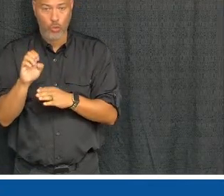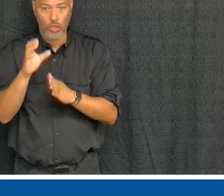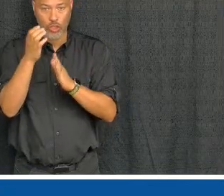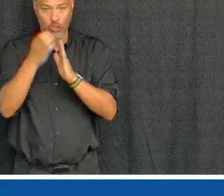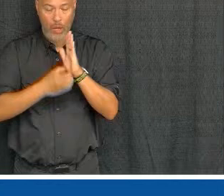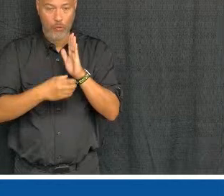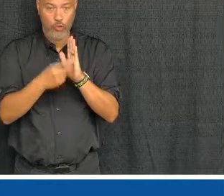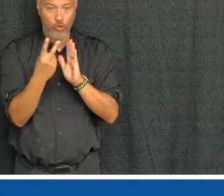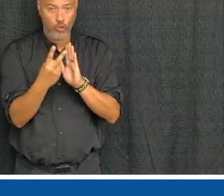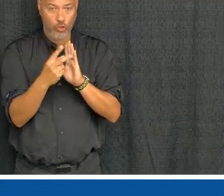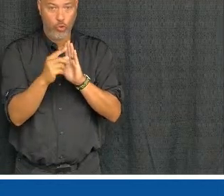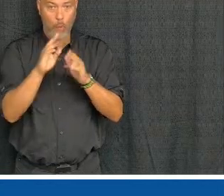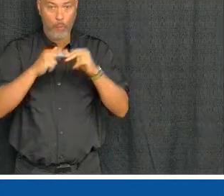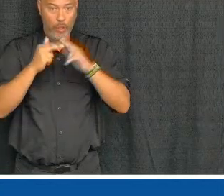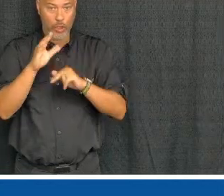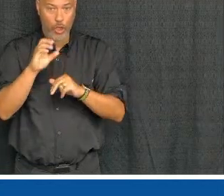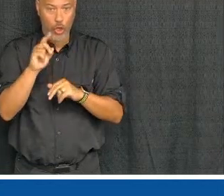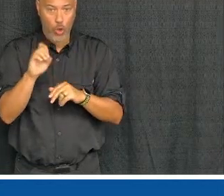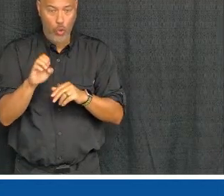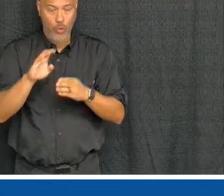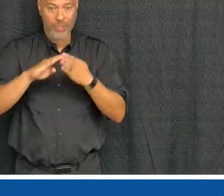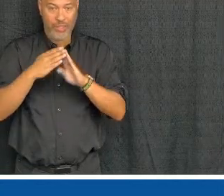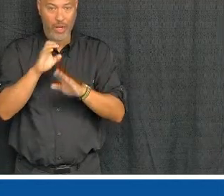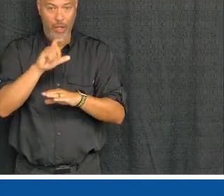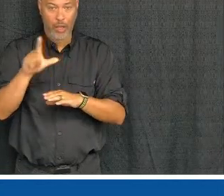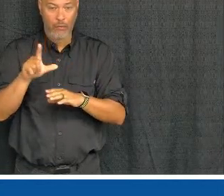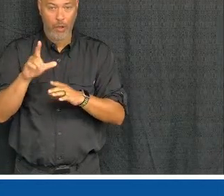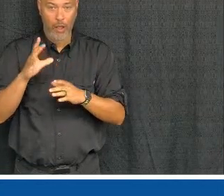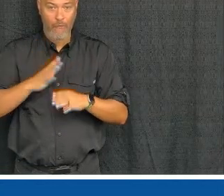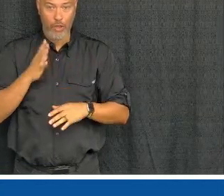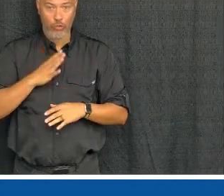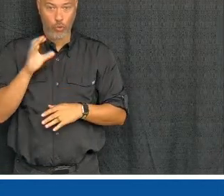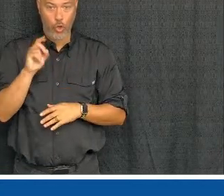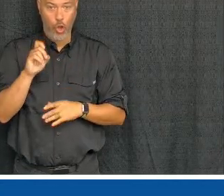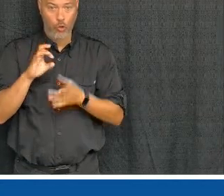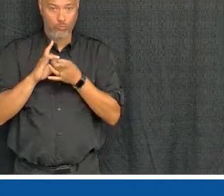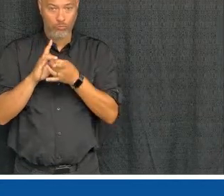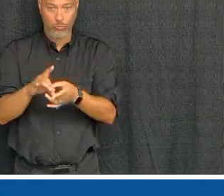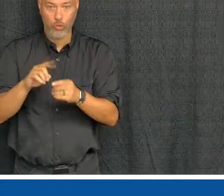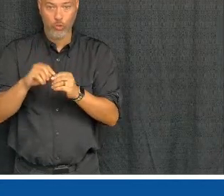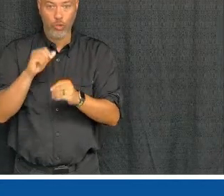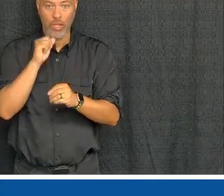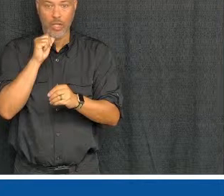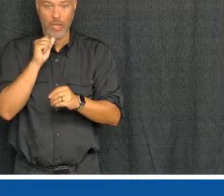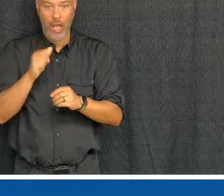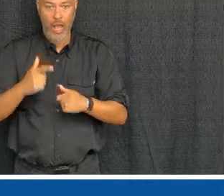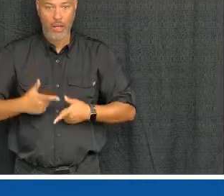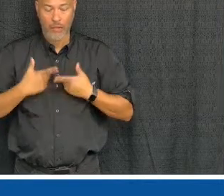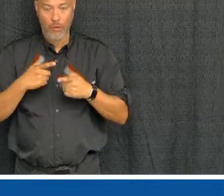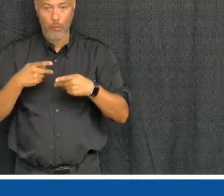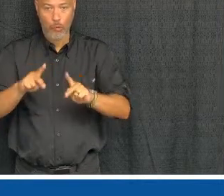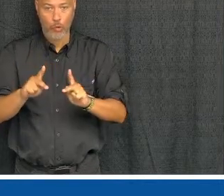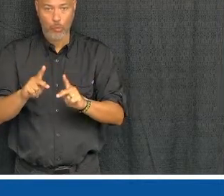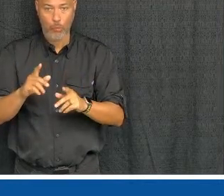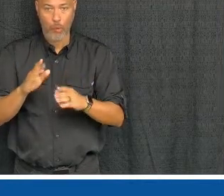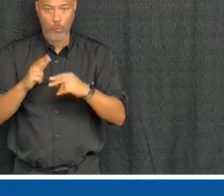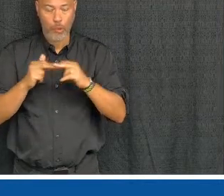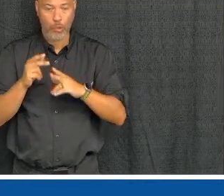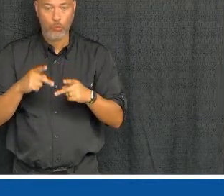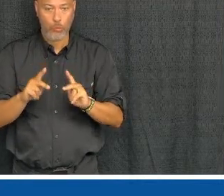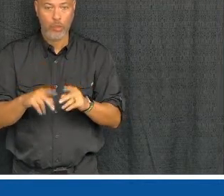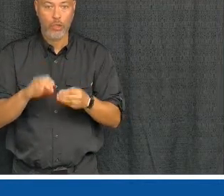Chapter 2, Building Codes of the City of Clarksville Official Code relative to non-residential building permits.